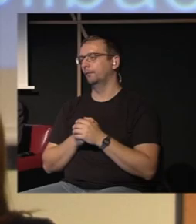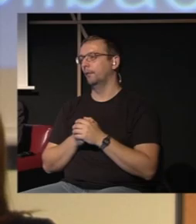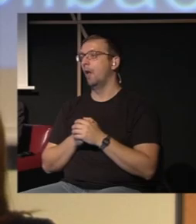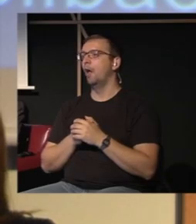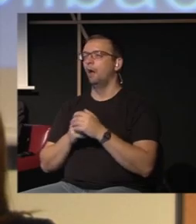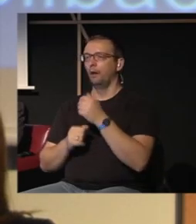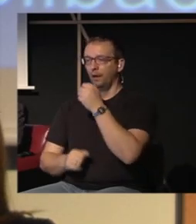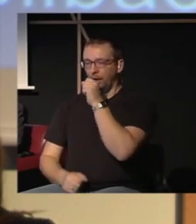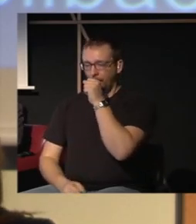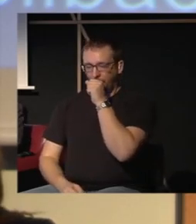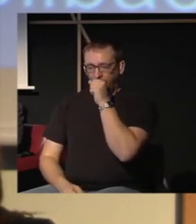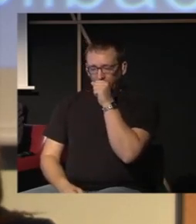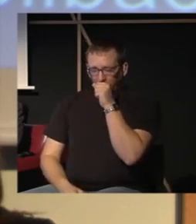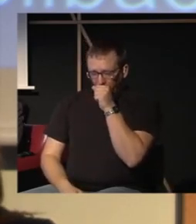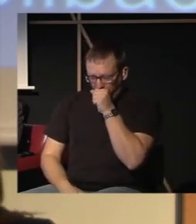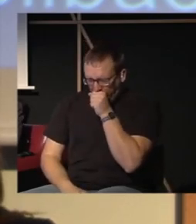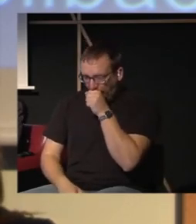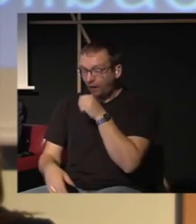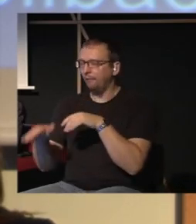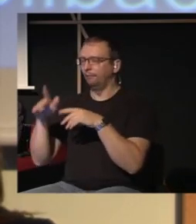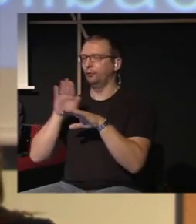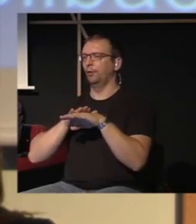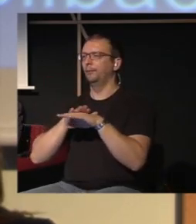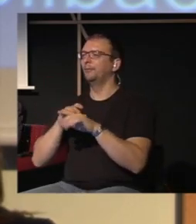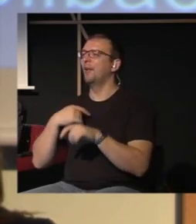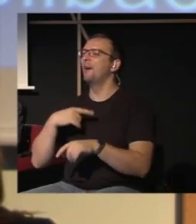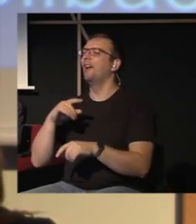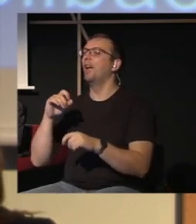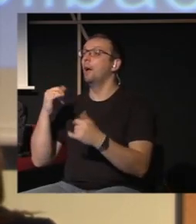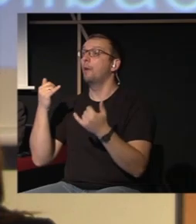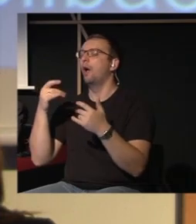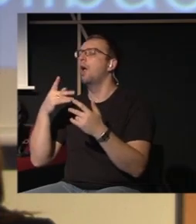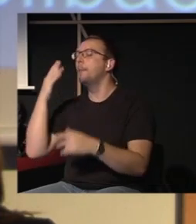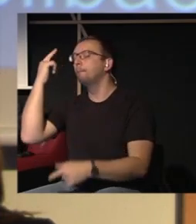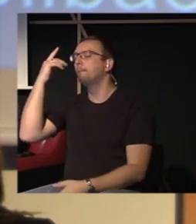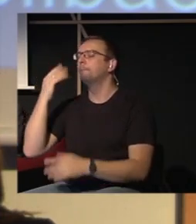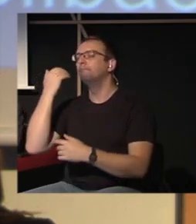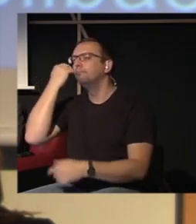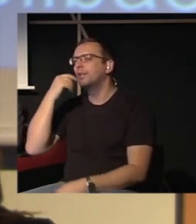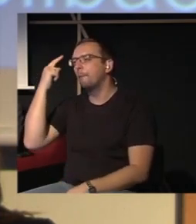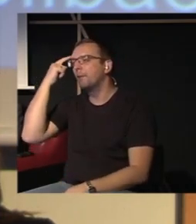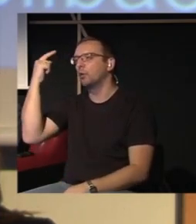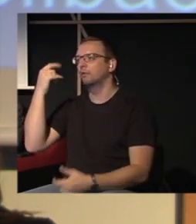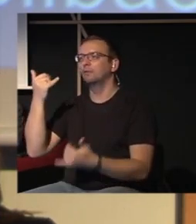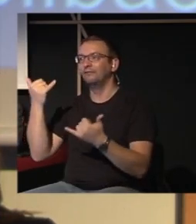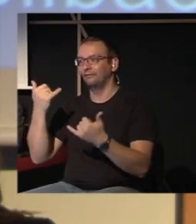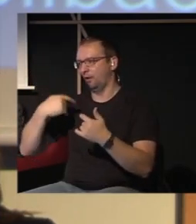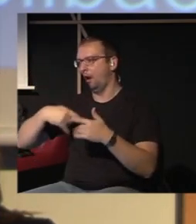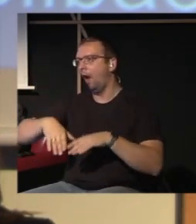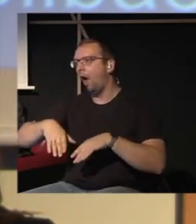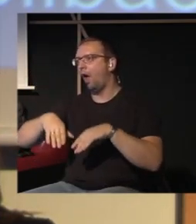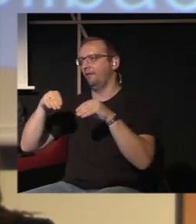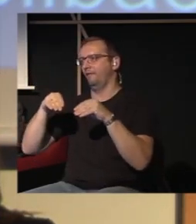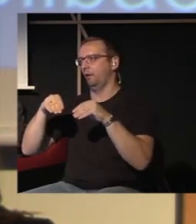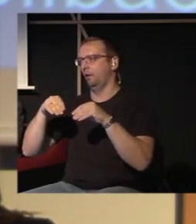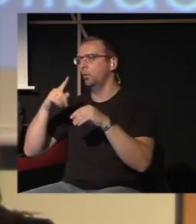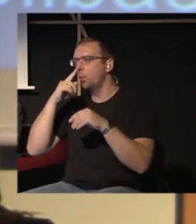bigger pleasure, and I think it's even more important to hear as well the voices of three persons who are really, for